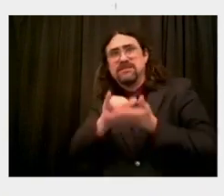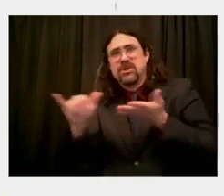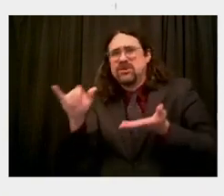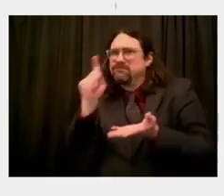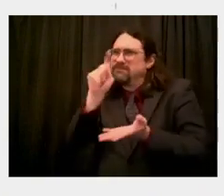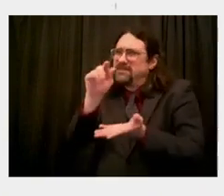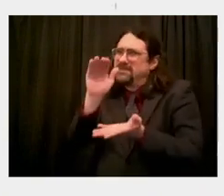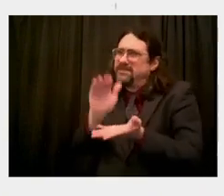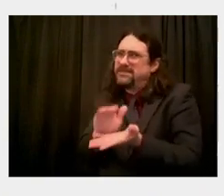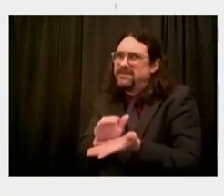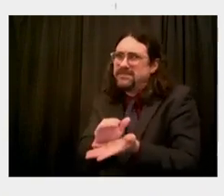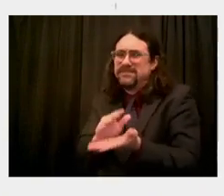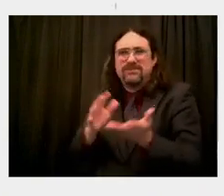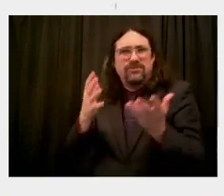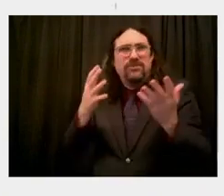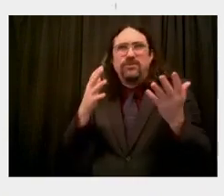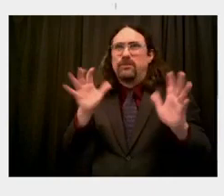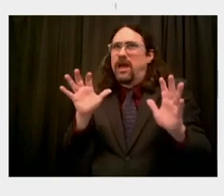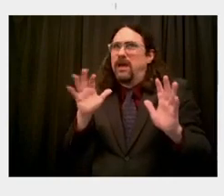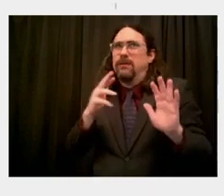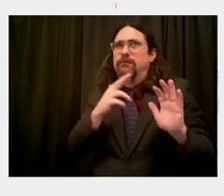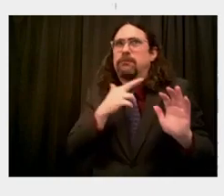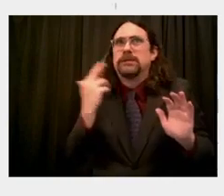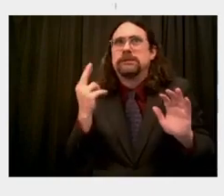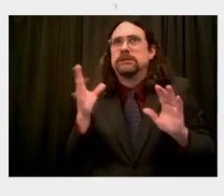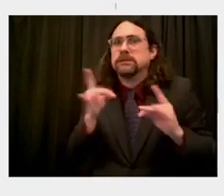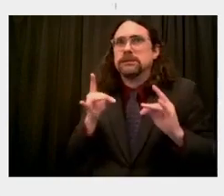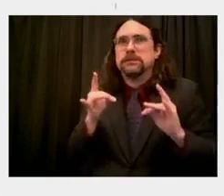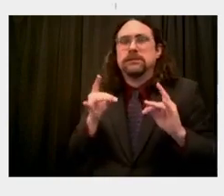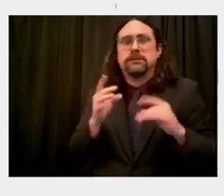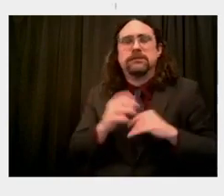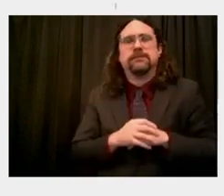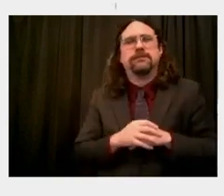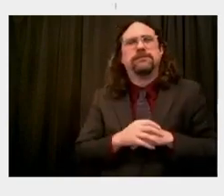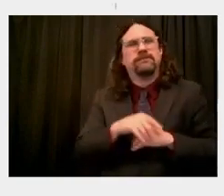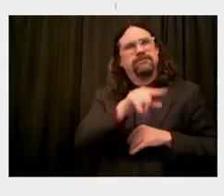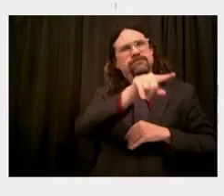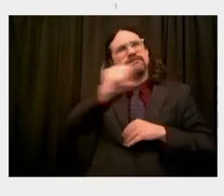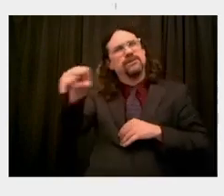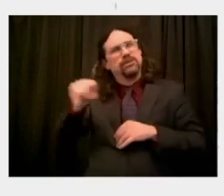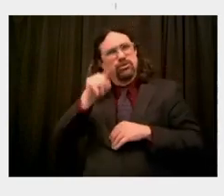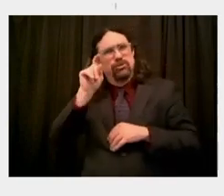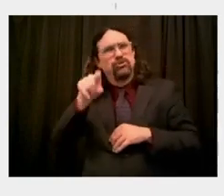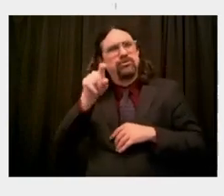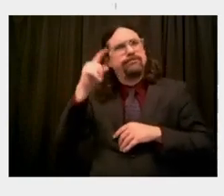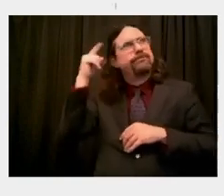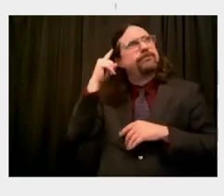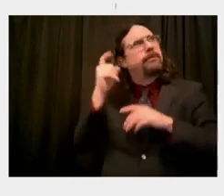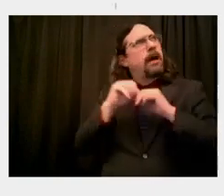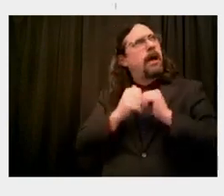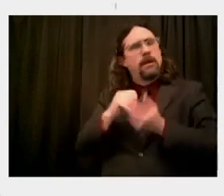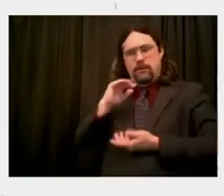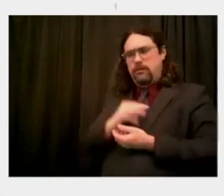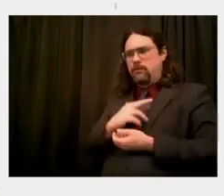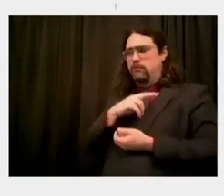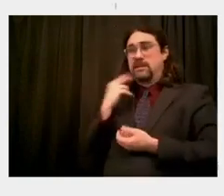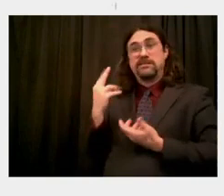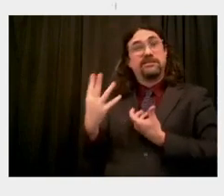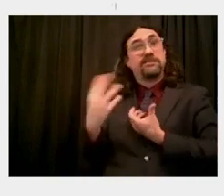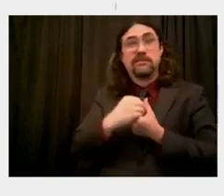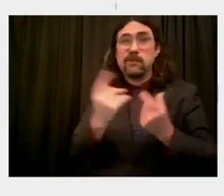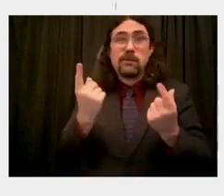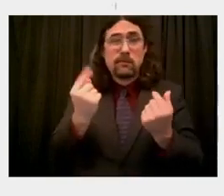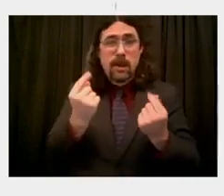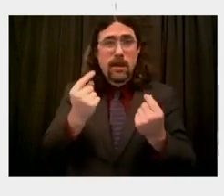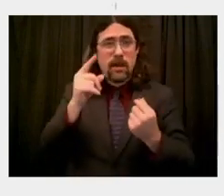alternative ways of getting around. You know, if people can walk to work, then that would be the best way. If people can ride to work, then